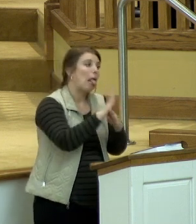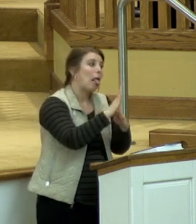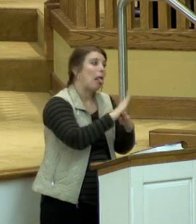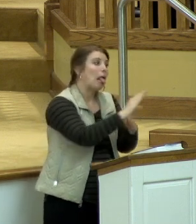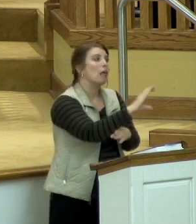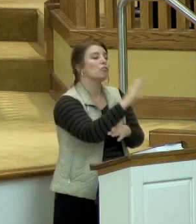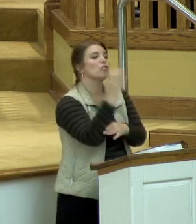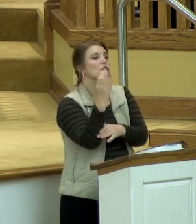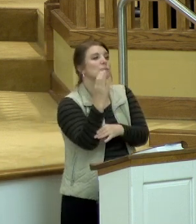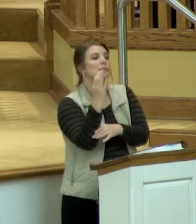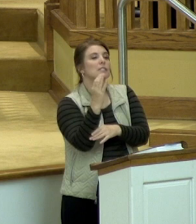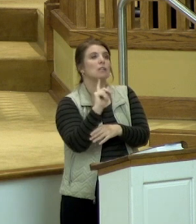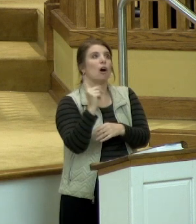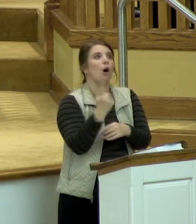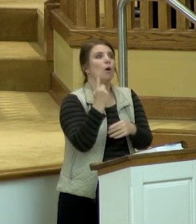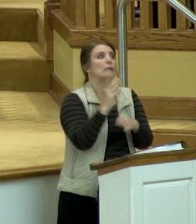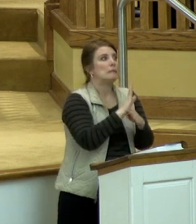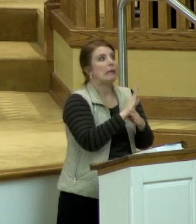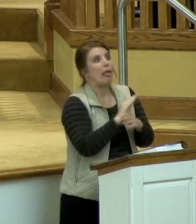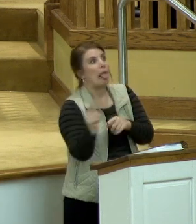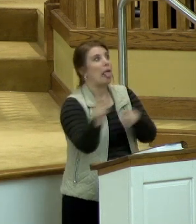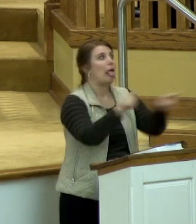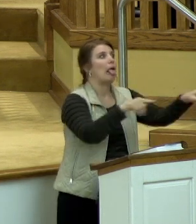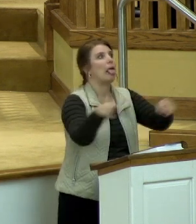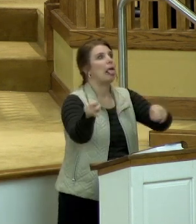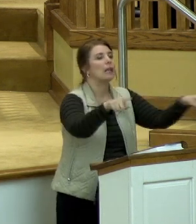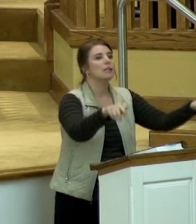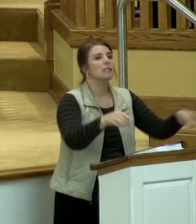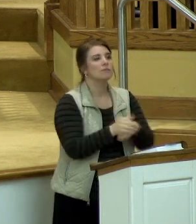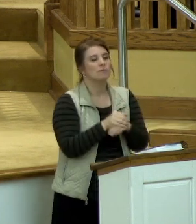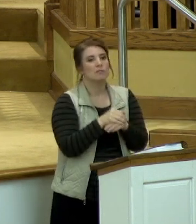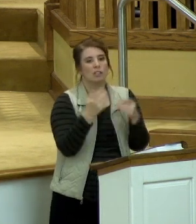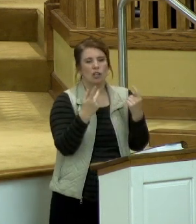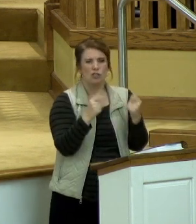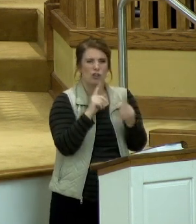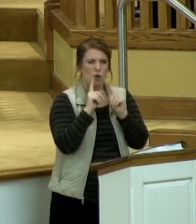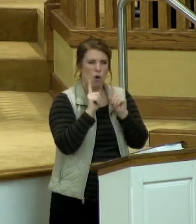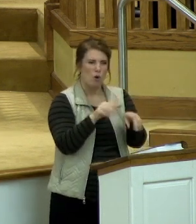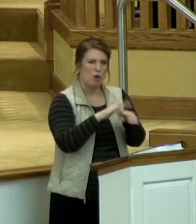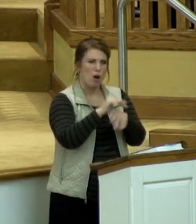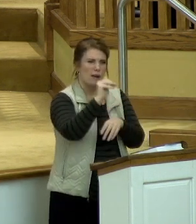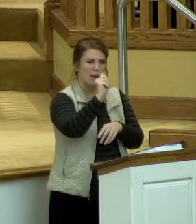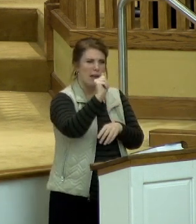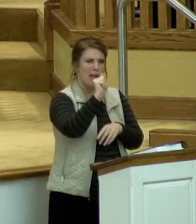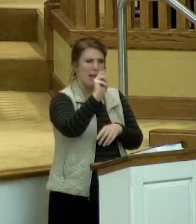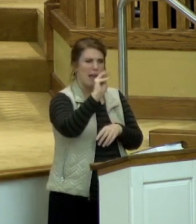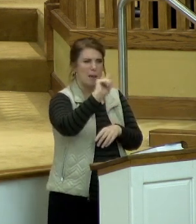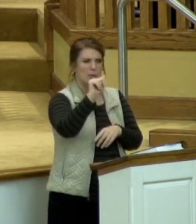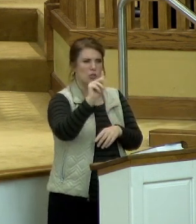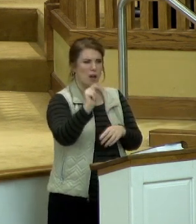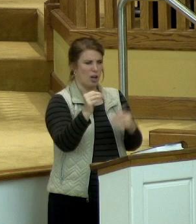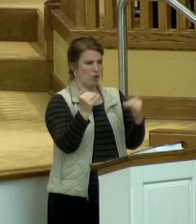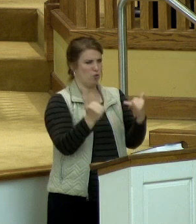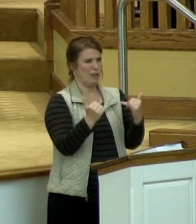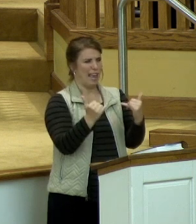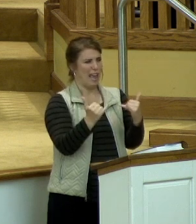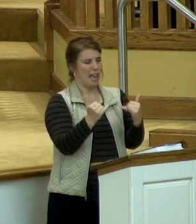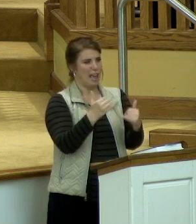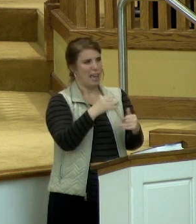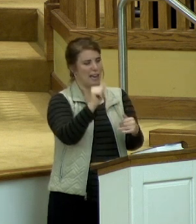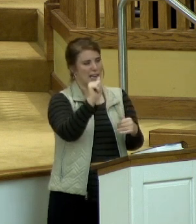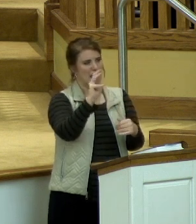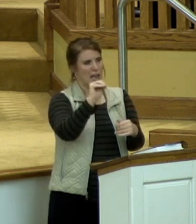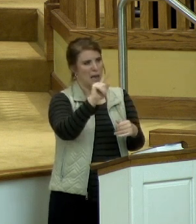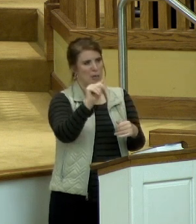Christmas. You know, it just seems like we're always busy running here, there, and everywhere. I was trying to order a few things on Amazon today, and